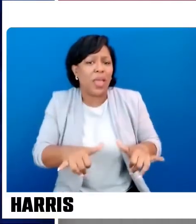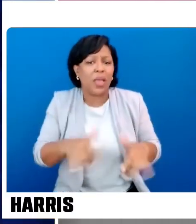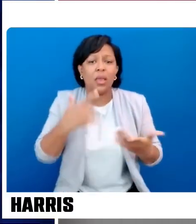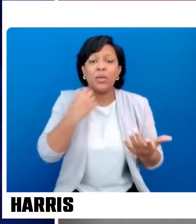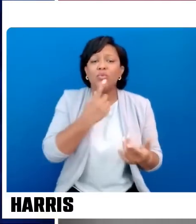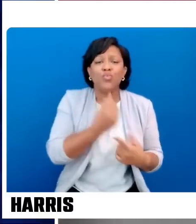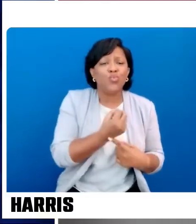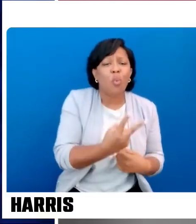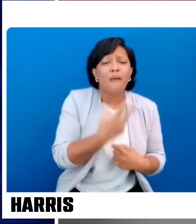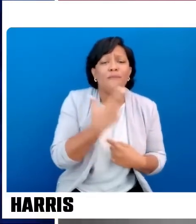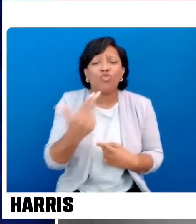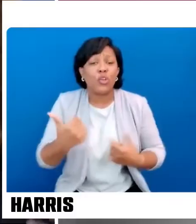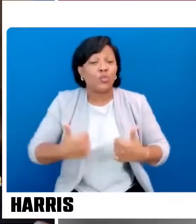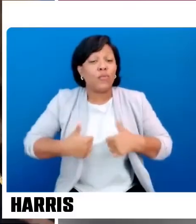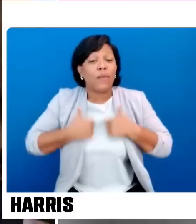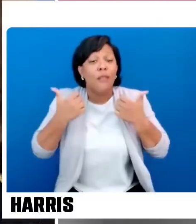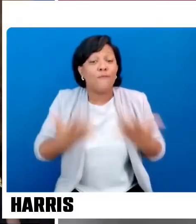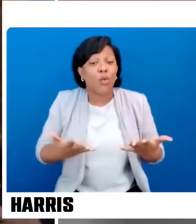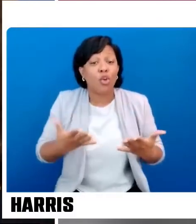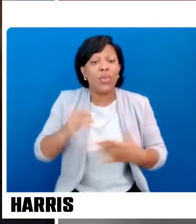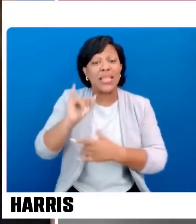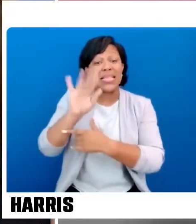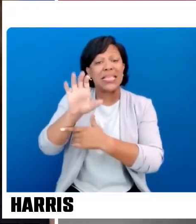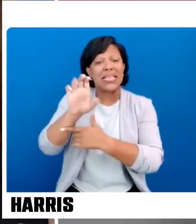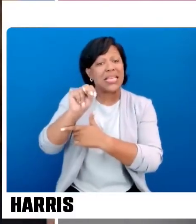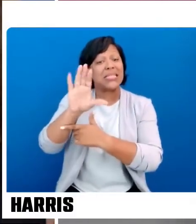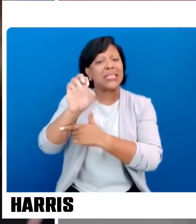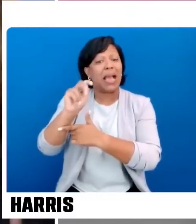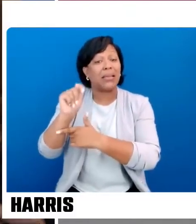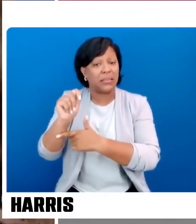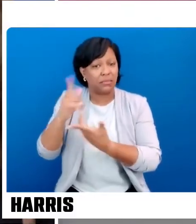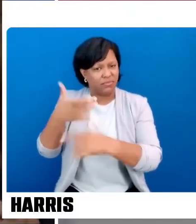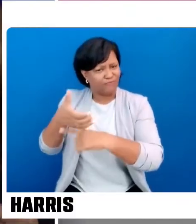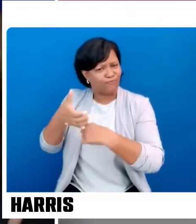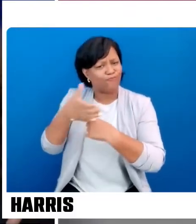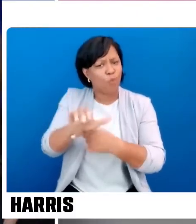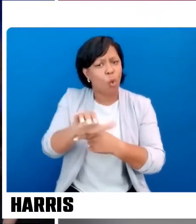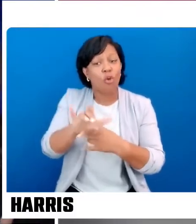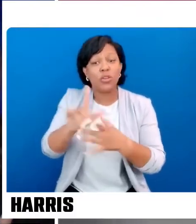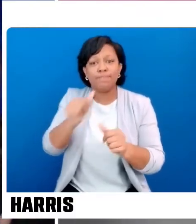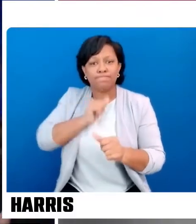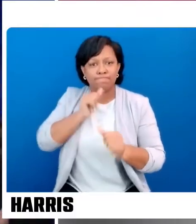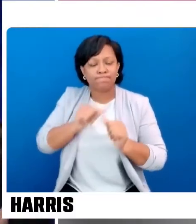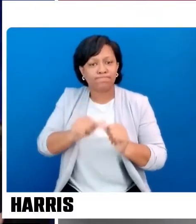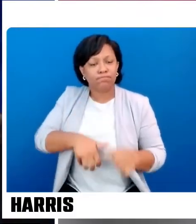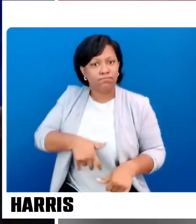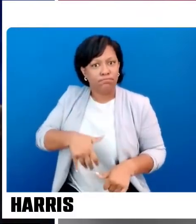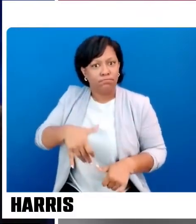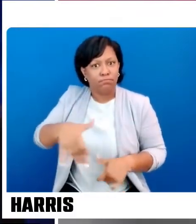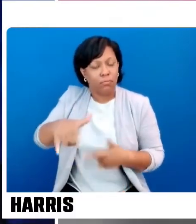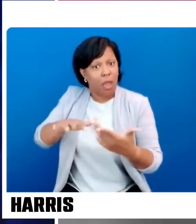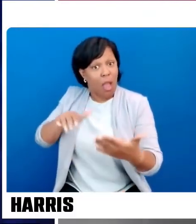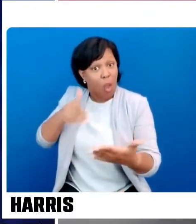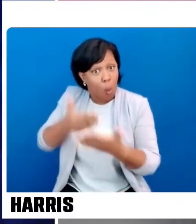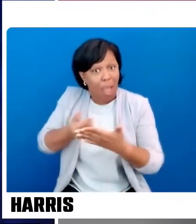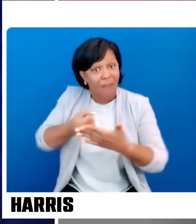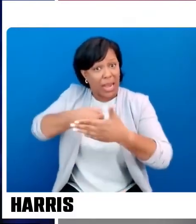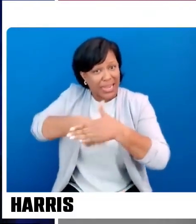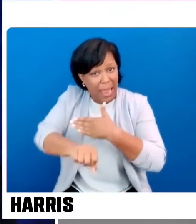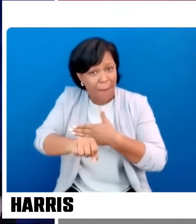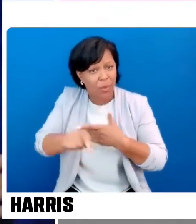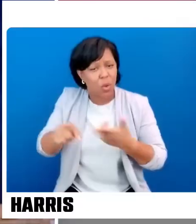incest being forced to carry a pregnancy to term? They don't want that. And I pledge to